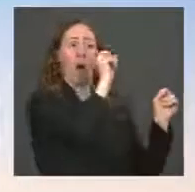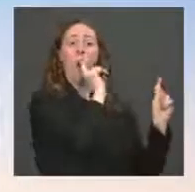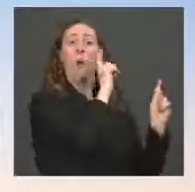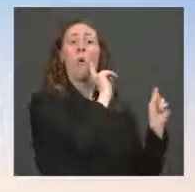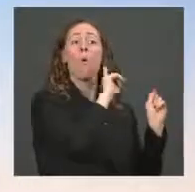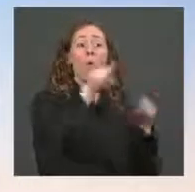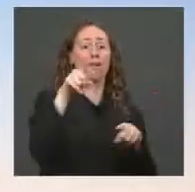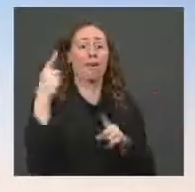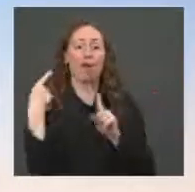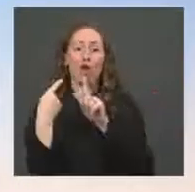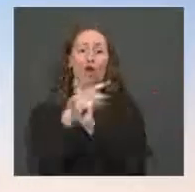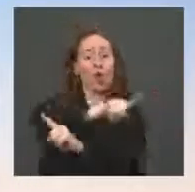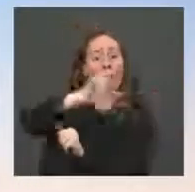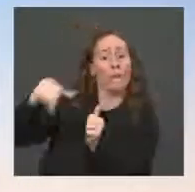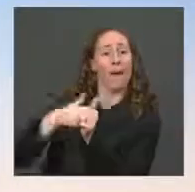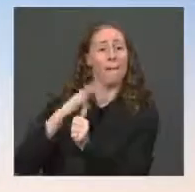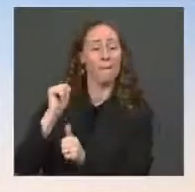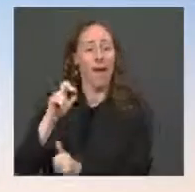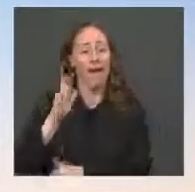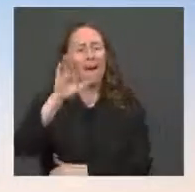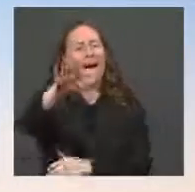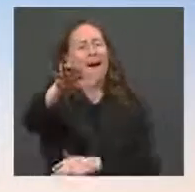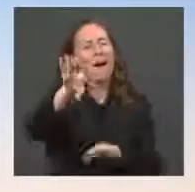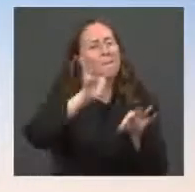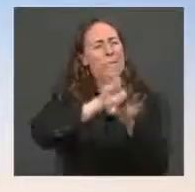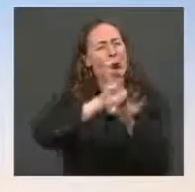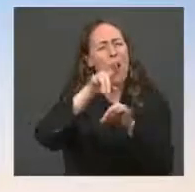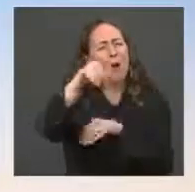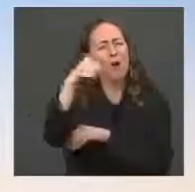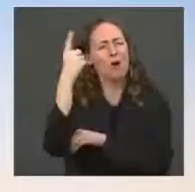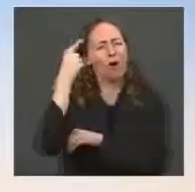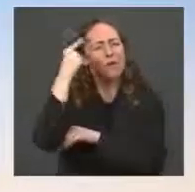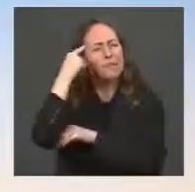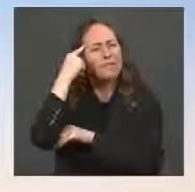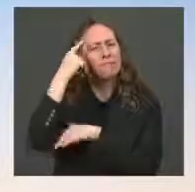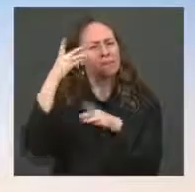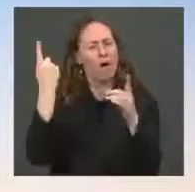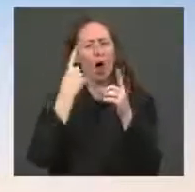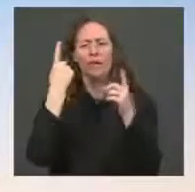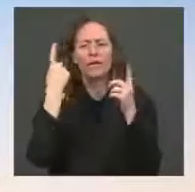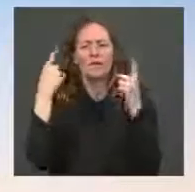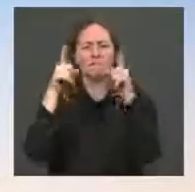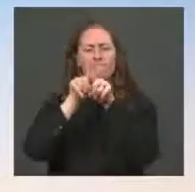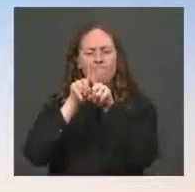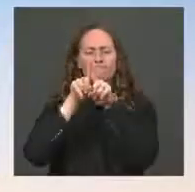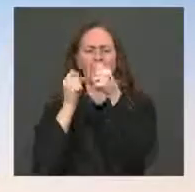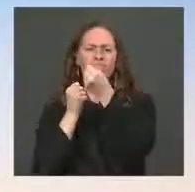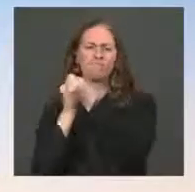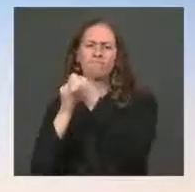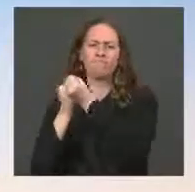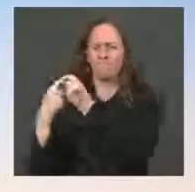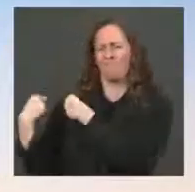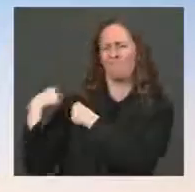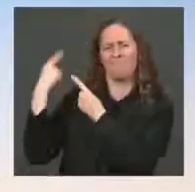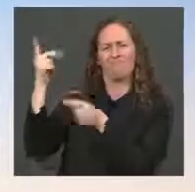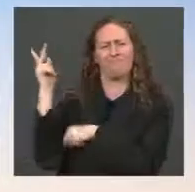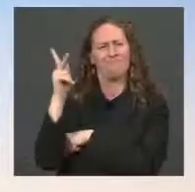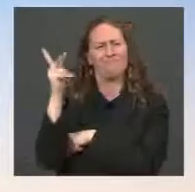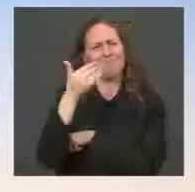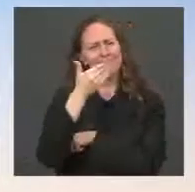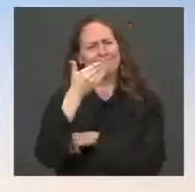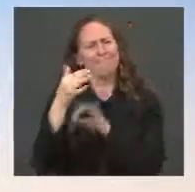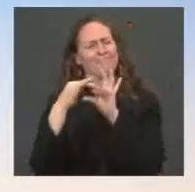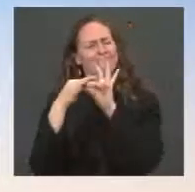did is that the president has worked side by side with Chairman Milley for almost 8 months as the chairman of the Joint Chiefs.